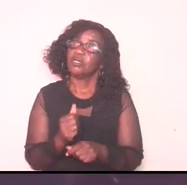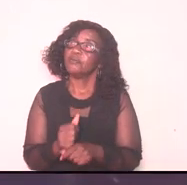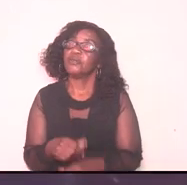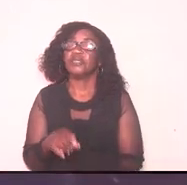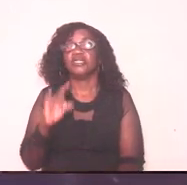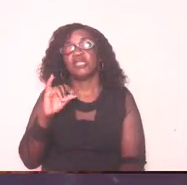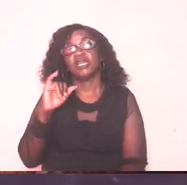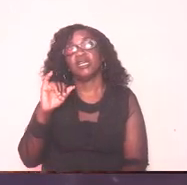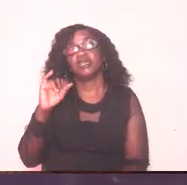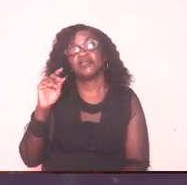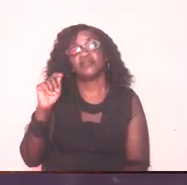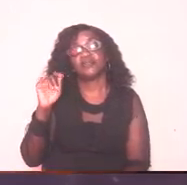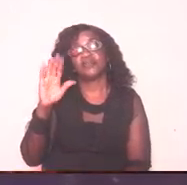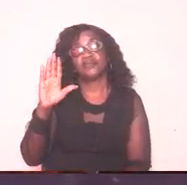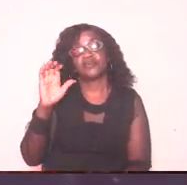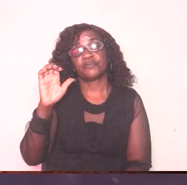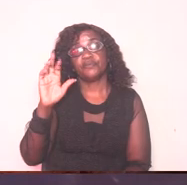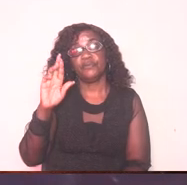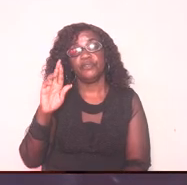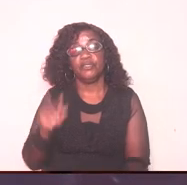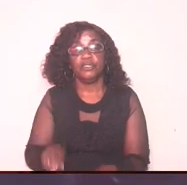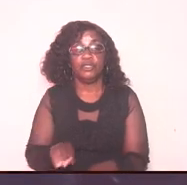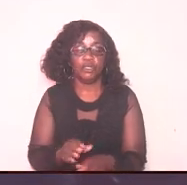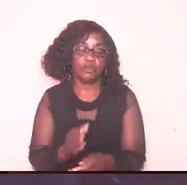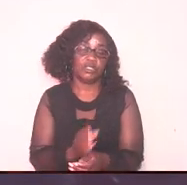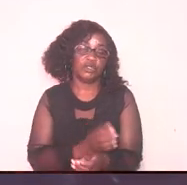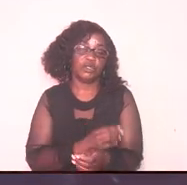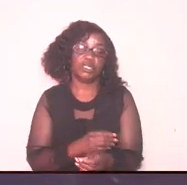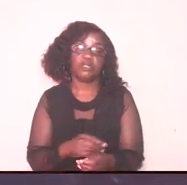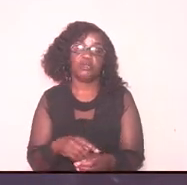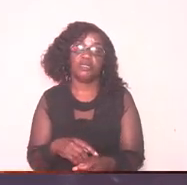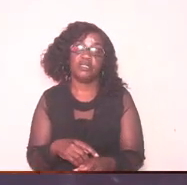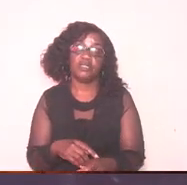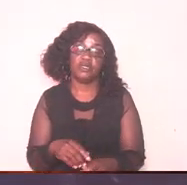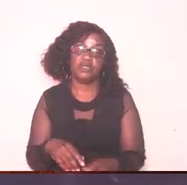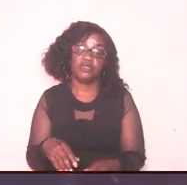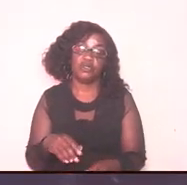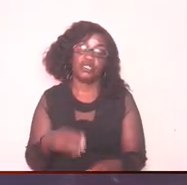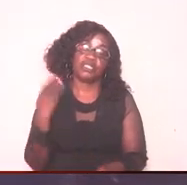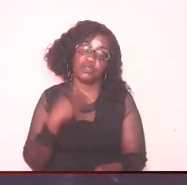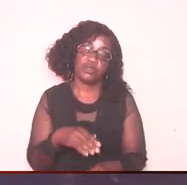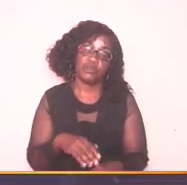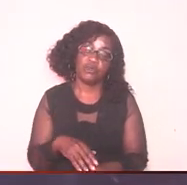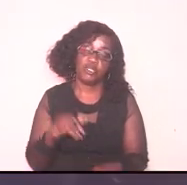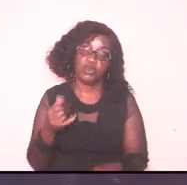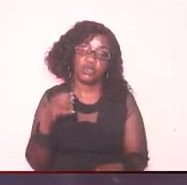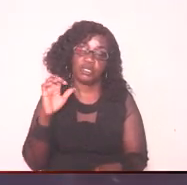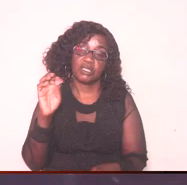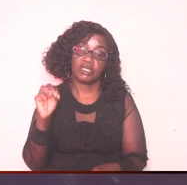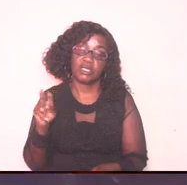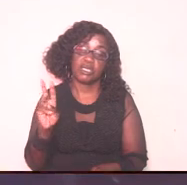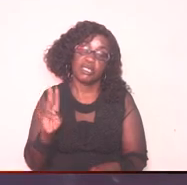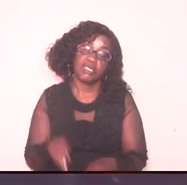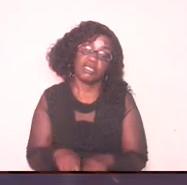Hitler himself, my noble delegation, used the Constitution to oppress Jews because the Constitution defined Jews not as people. So at the end of the day,